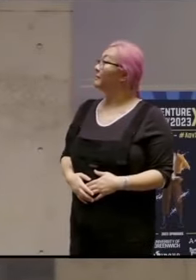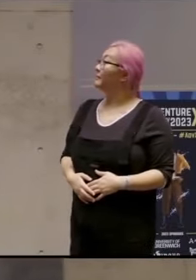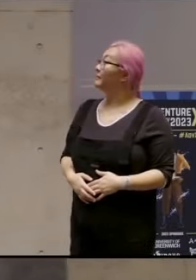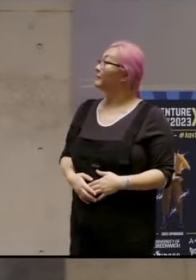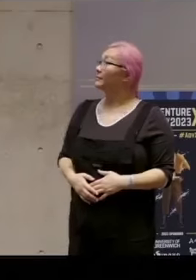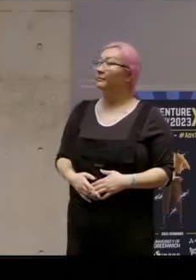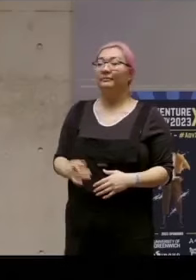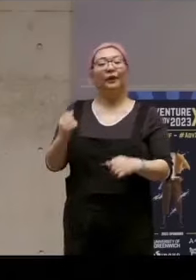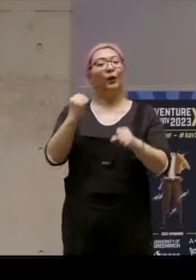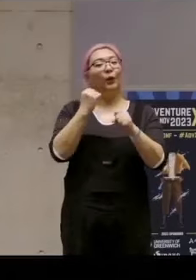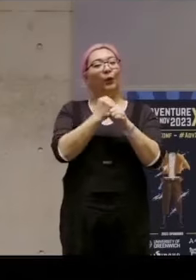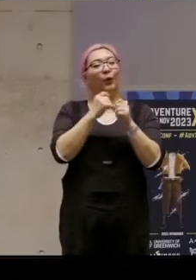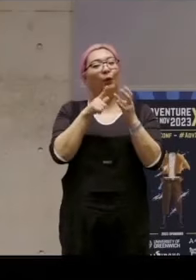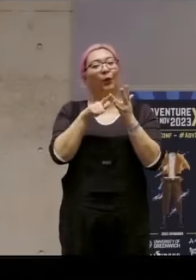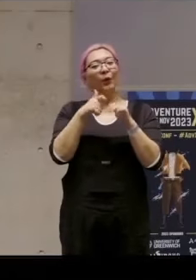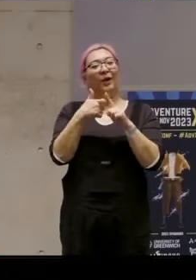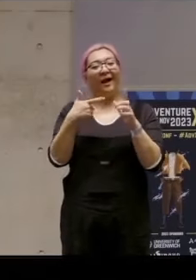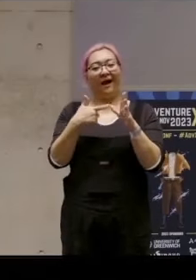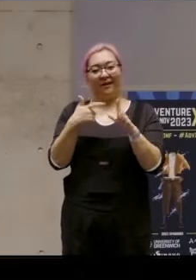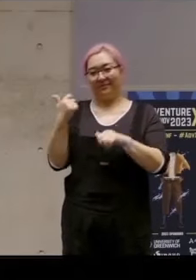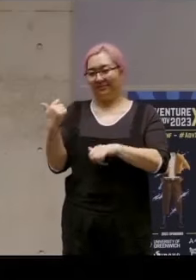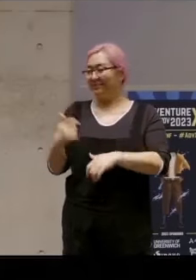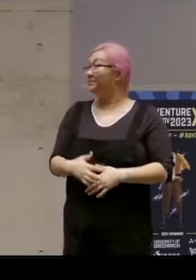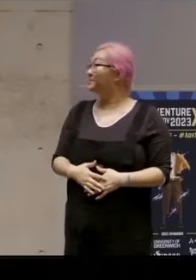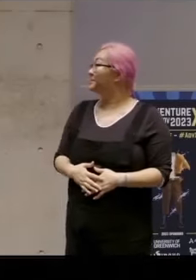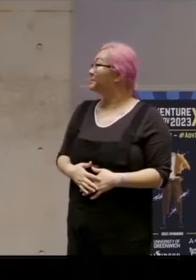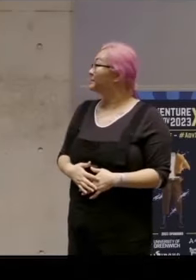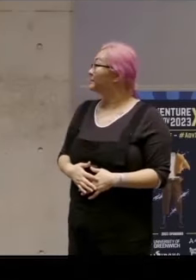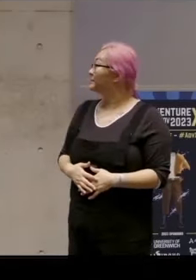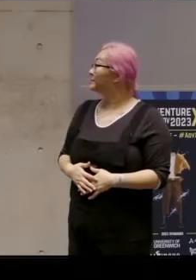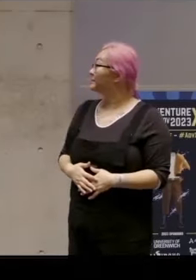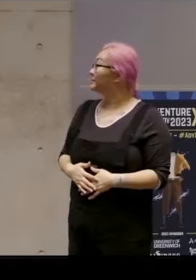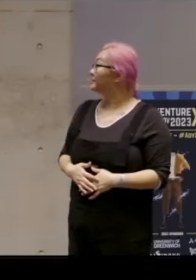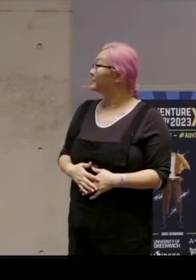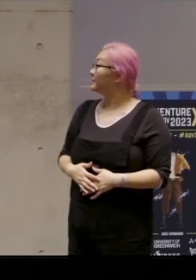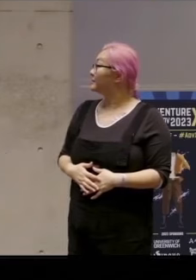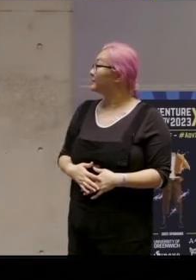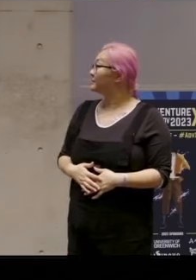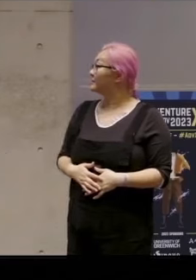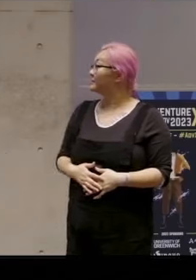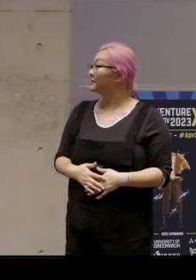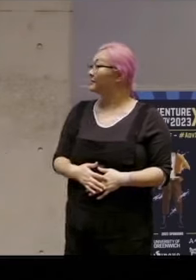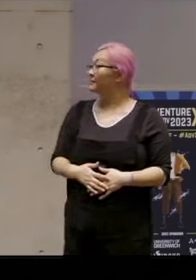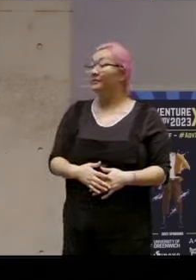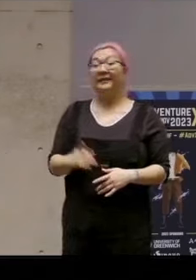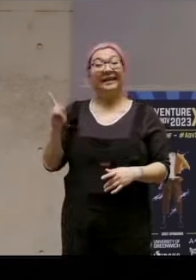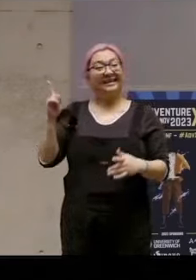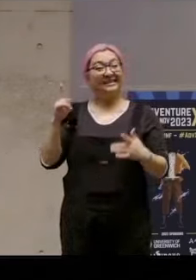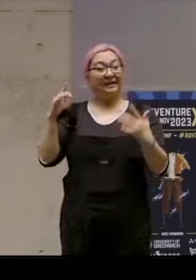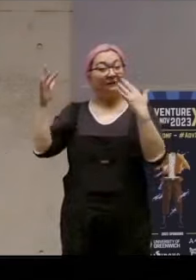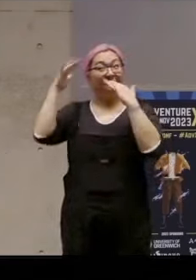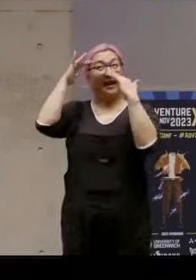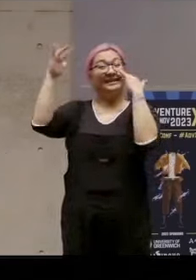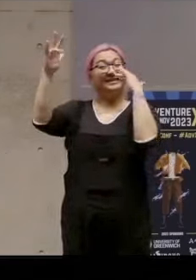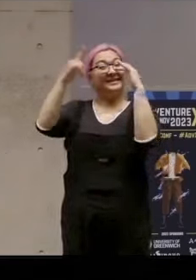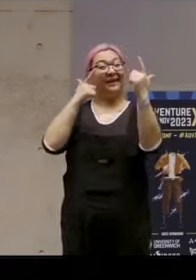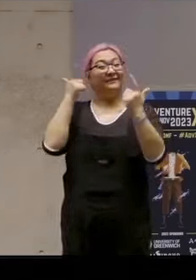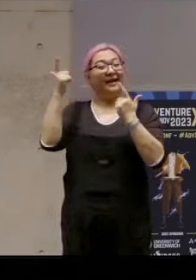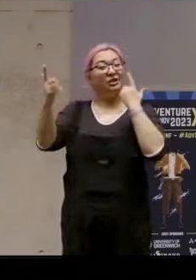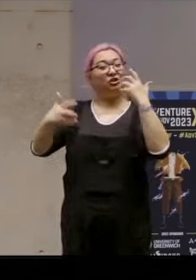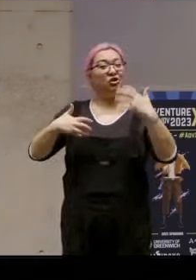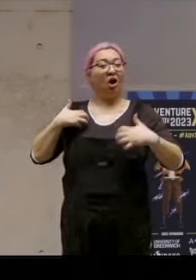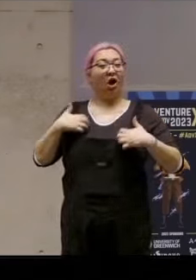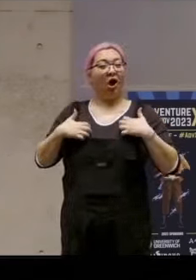Guka, cultural taste return. Guka is another dragon themed fantasy adventure with a more serious